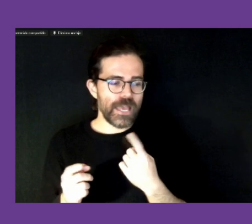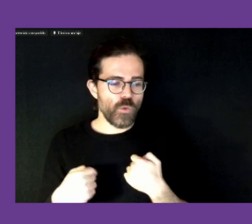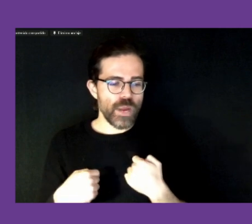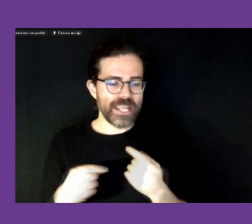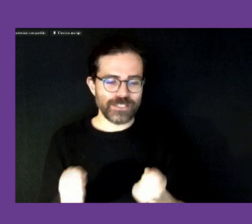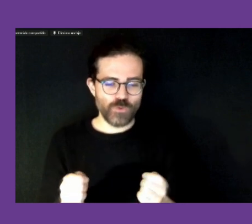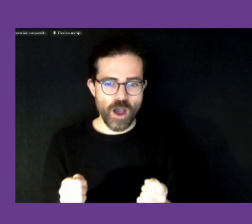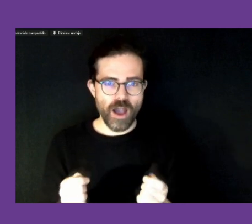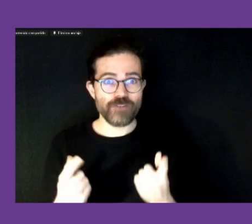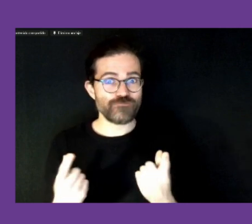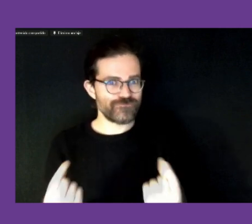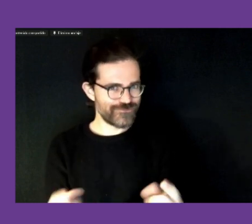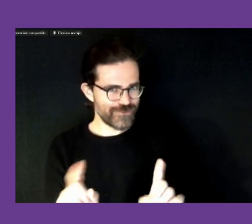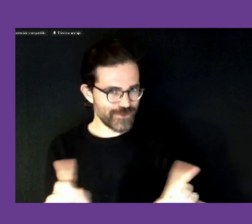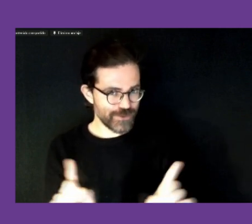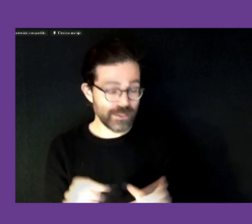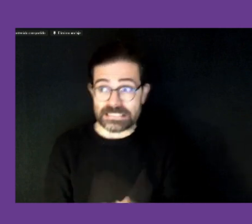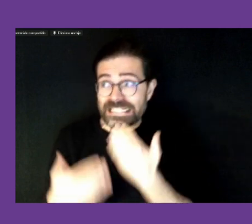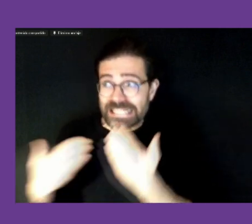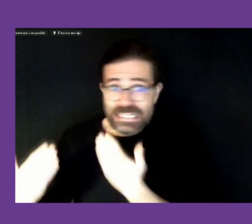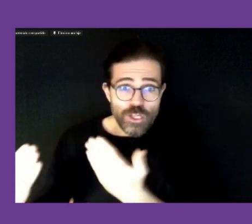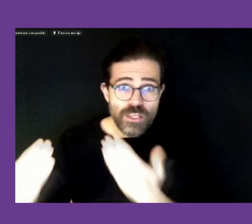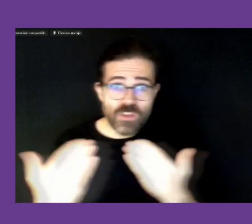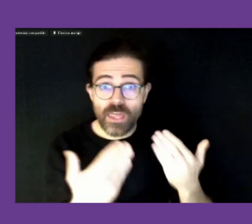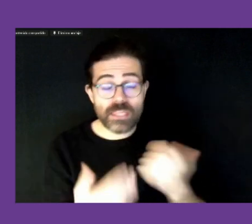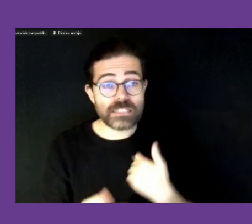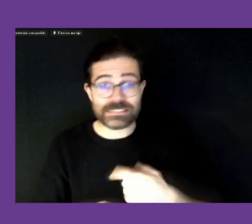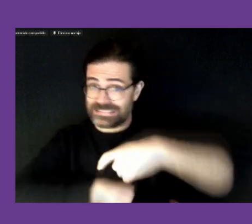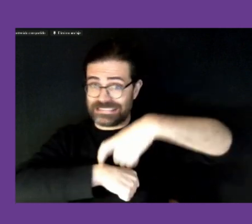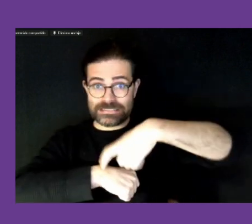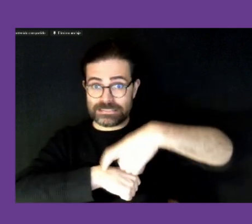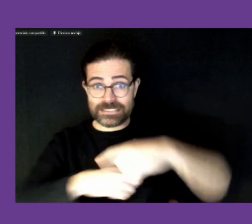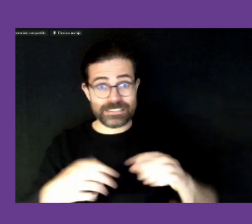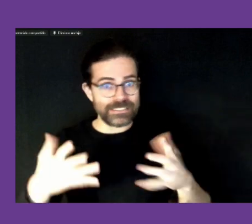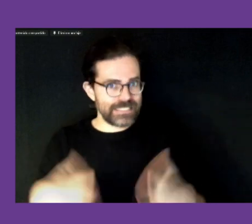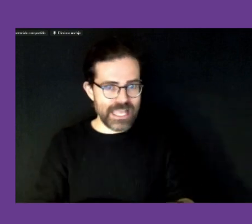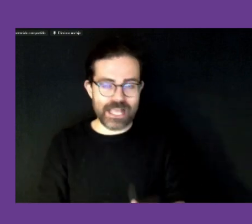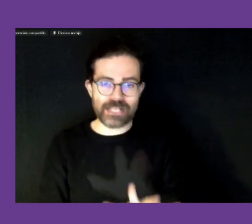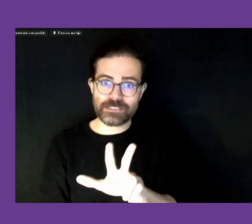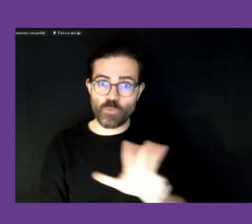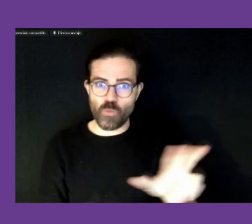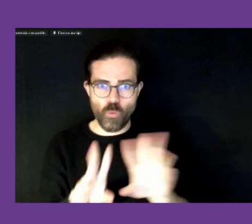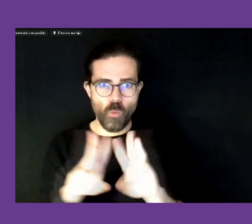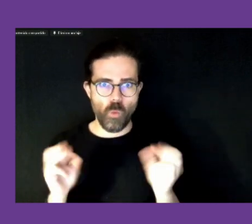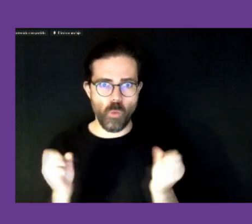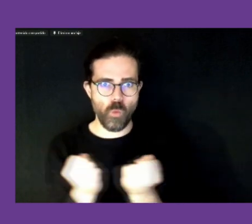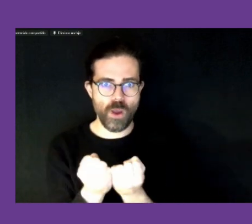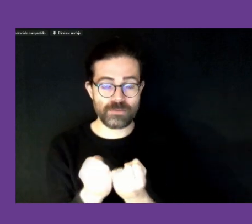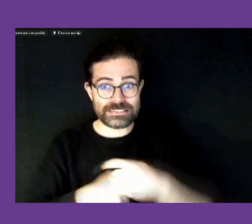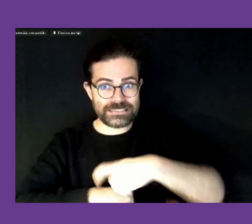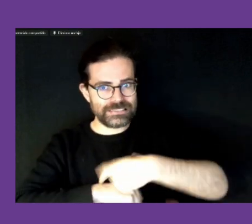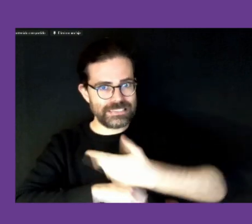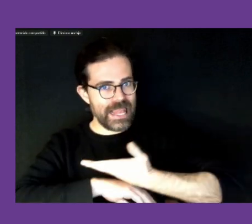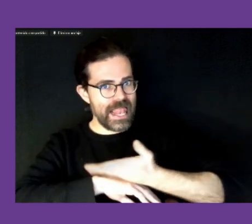So thank you very much. We are reaching really the end of our webinar, and we are running a bit late. So I suggest that we pause